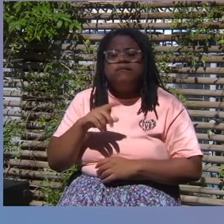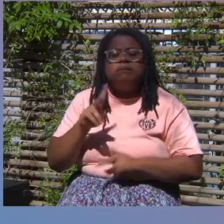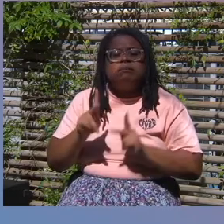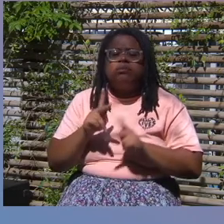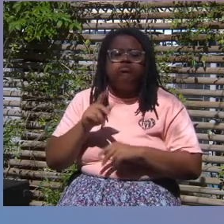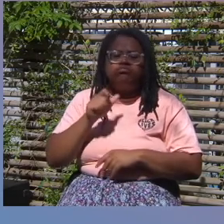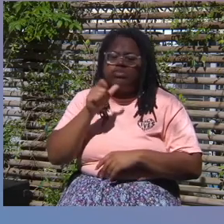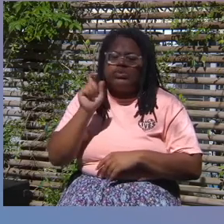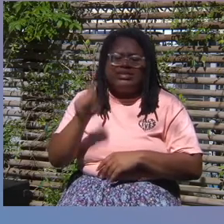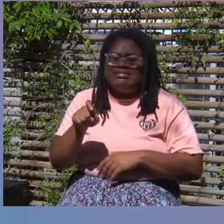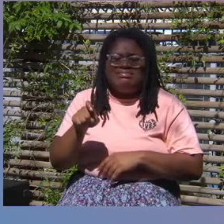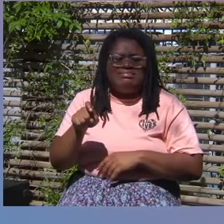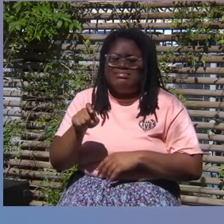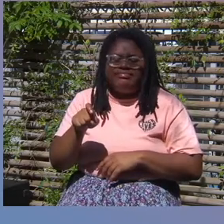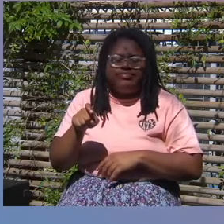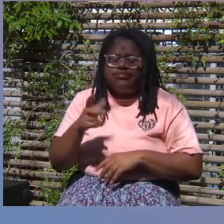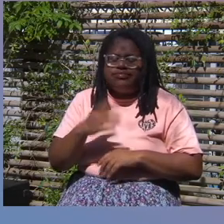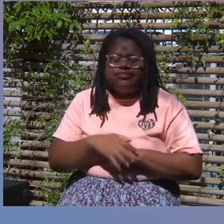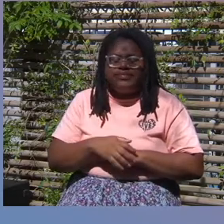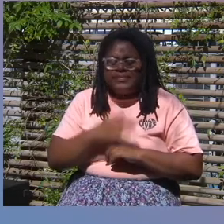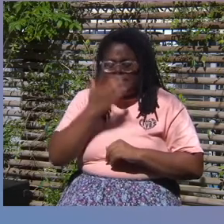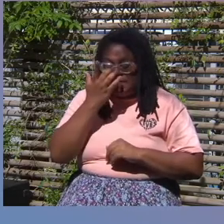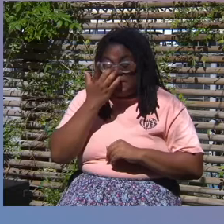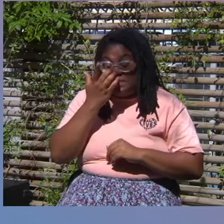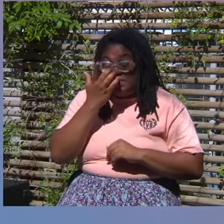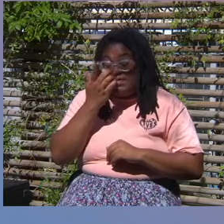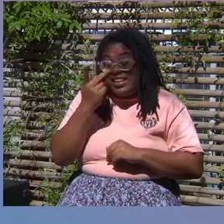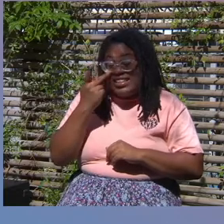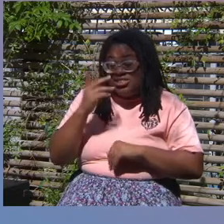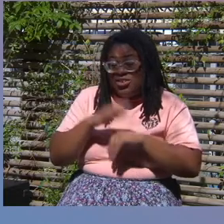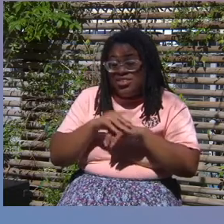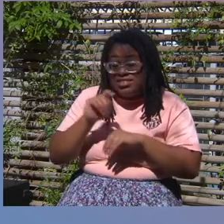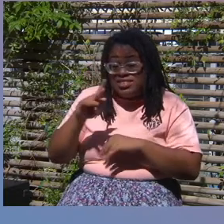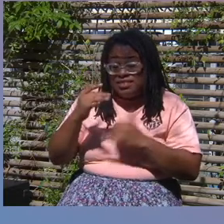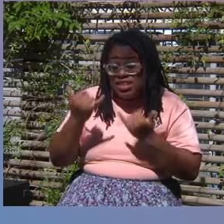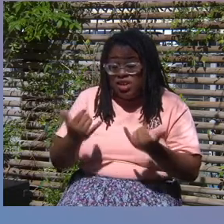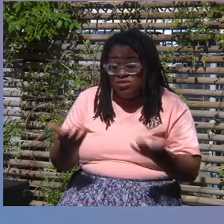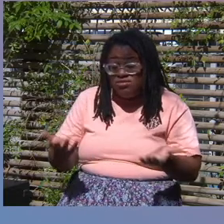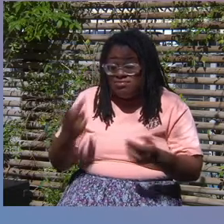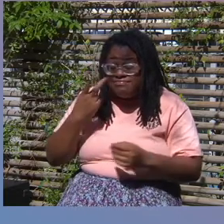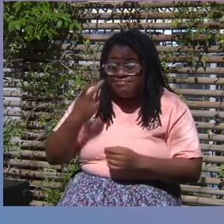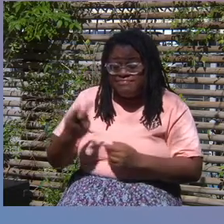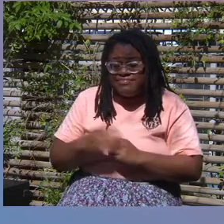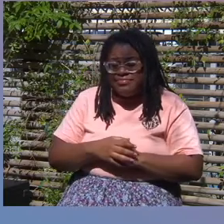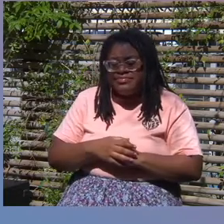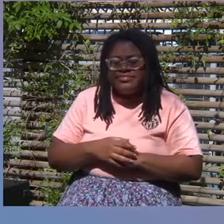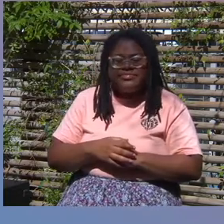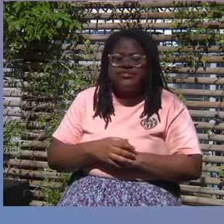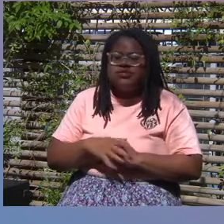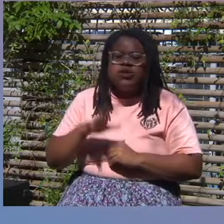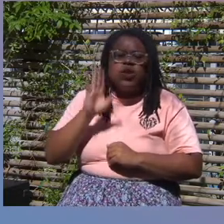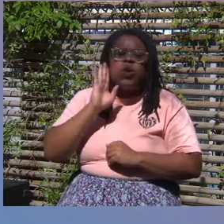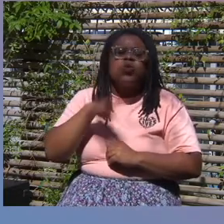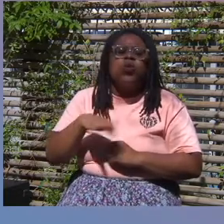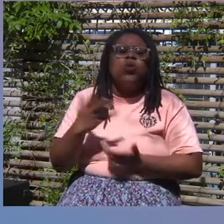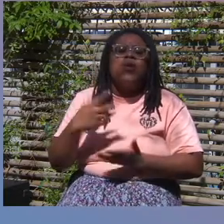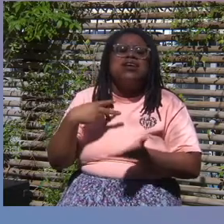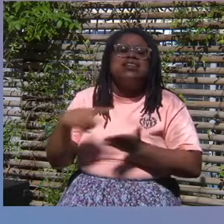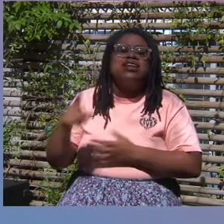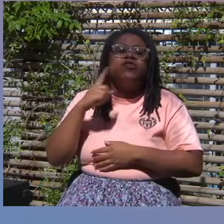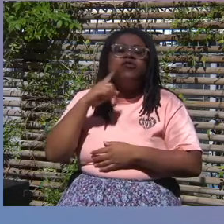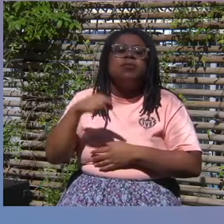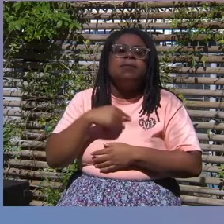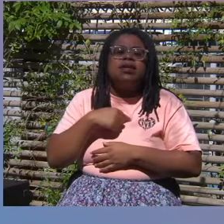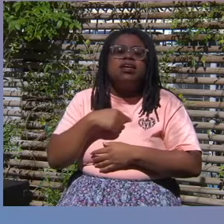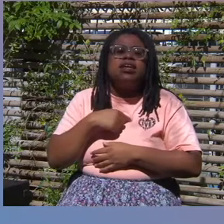not see, that our children are watching on TV now. And I know what the dance did for